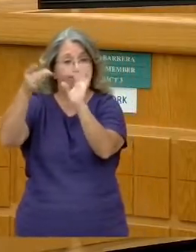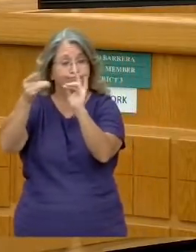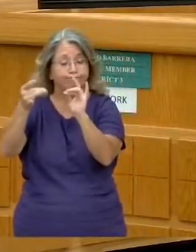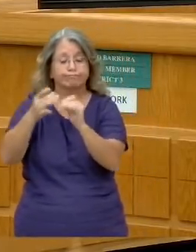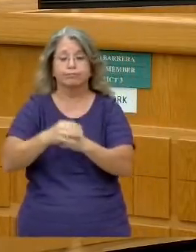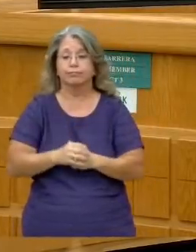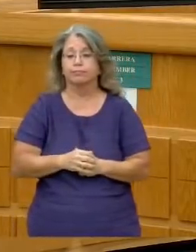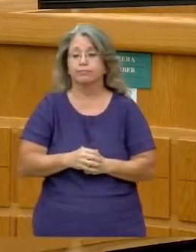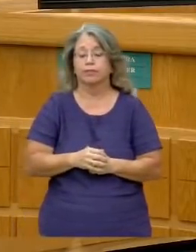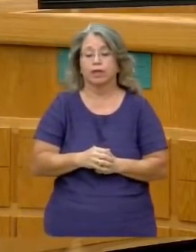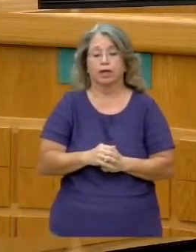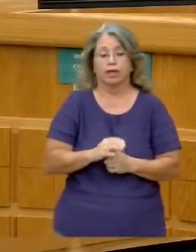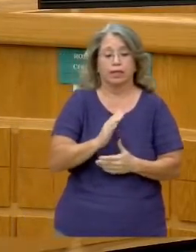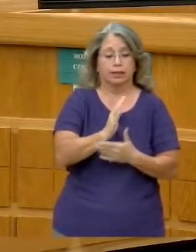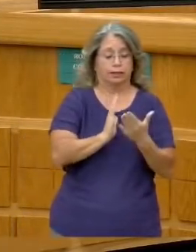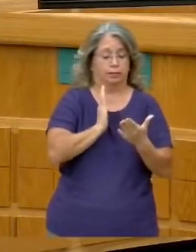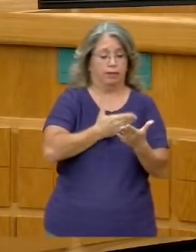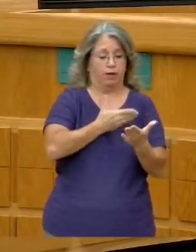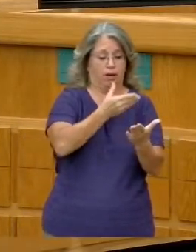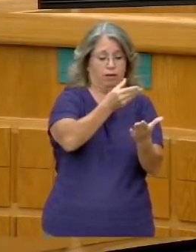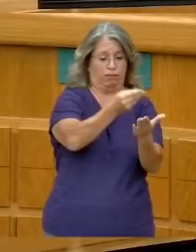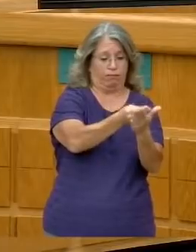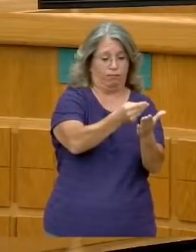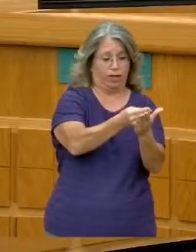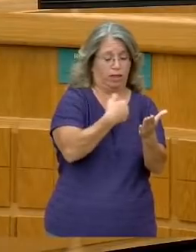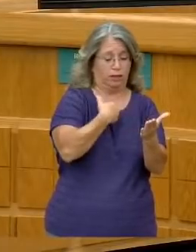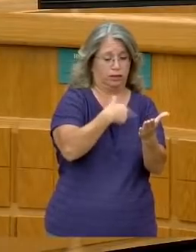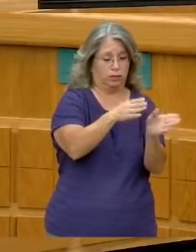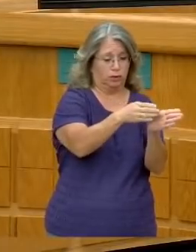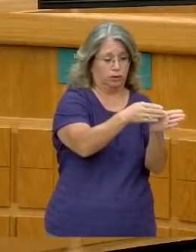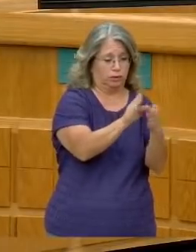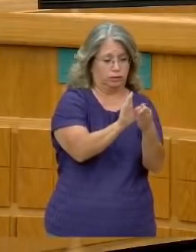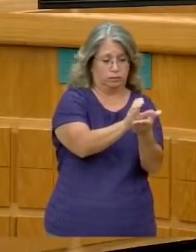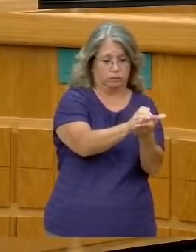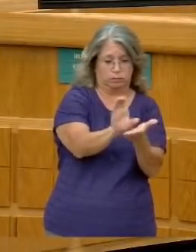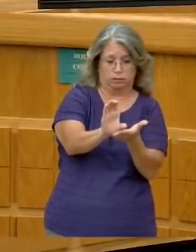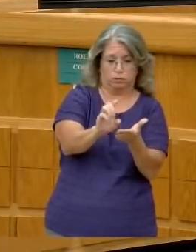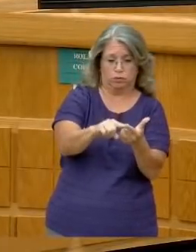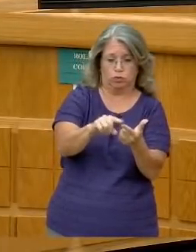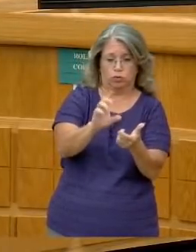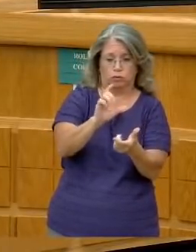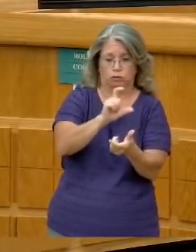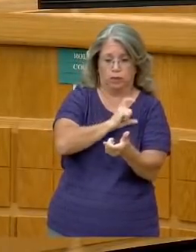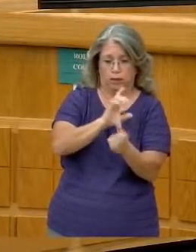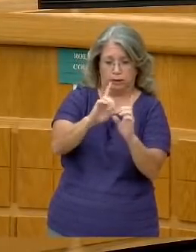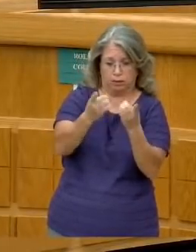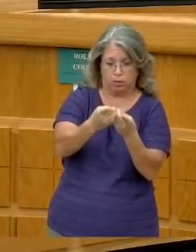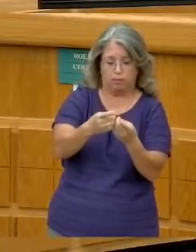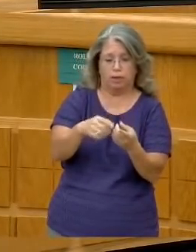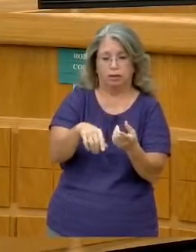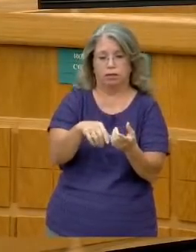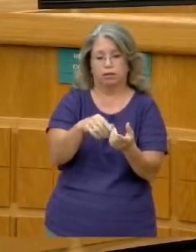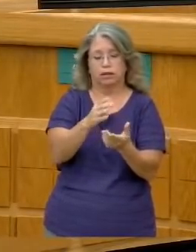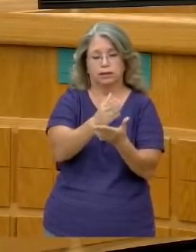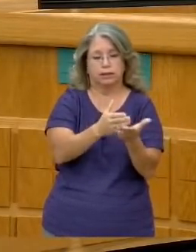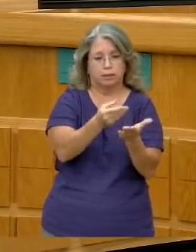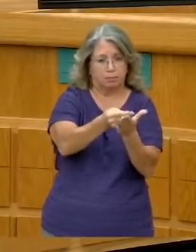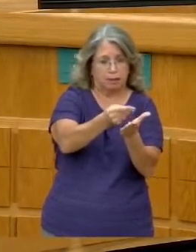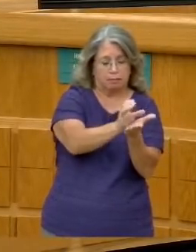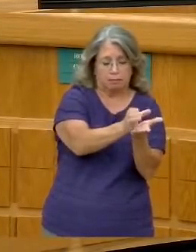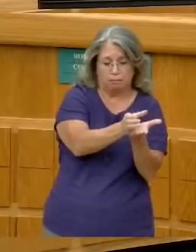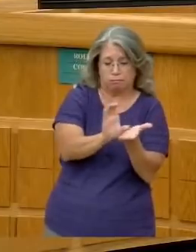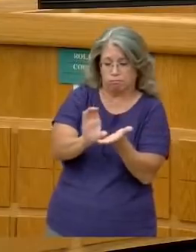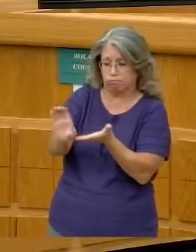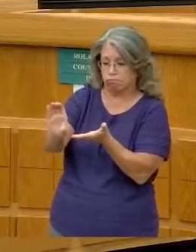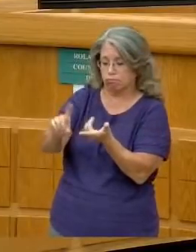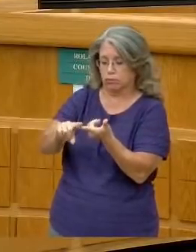redirected some funds both to the police department and to the health department that are going to allow some of